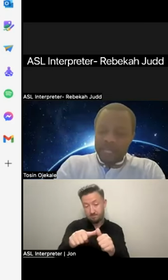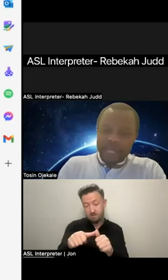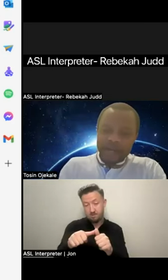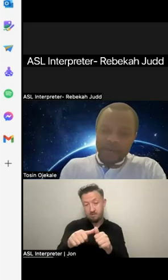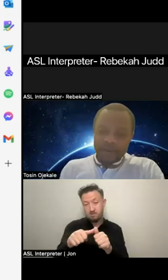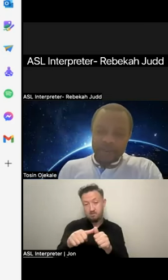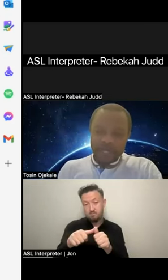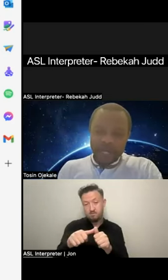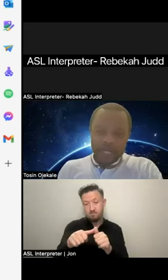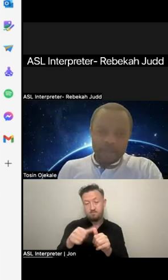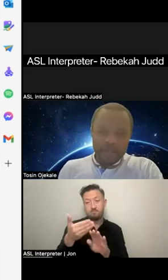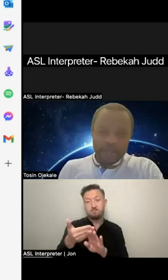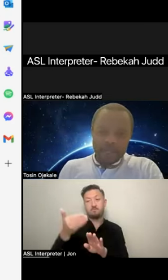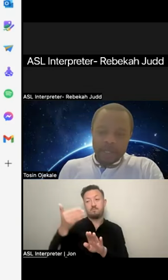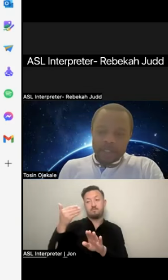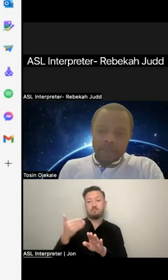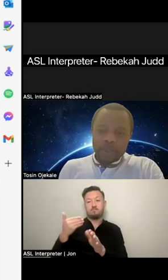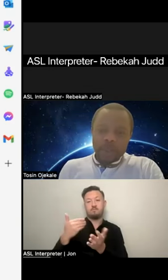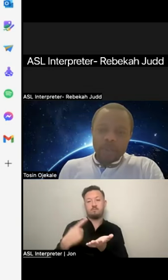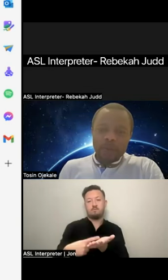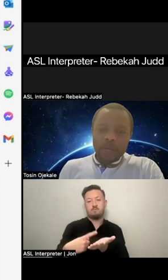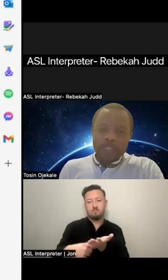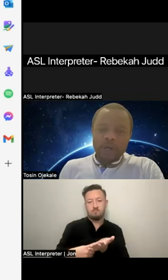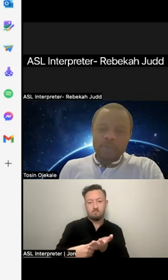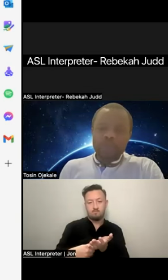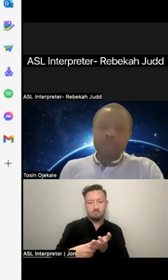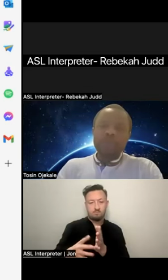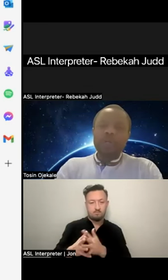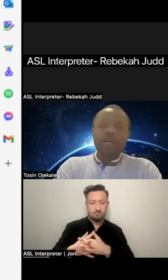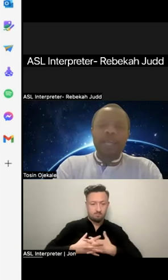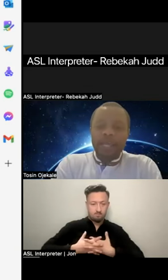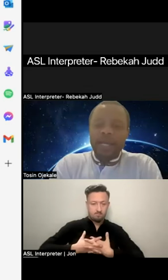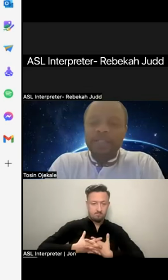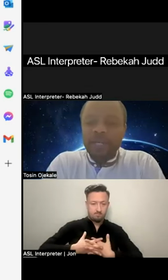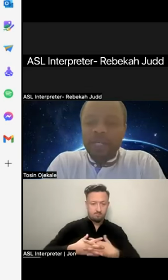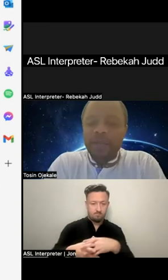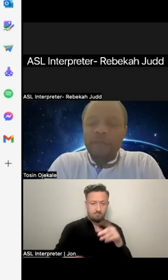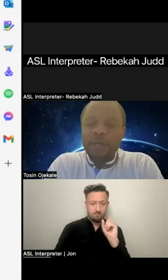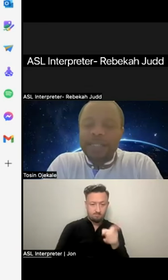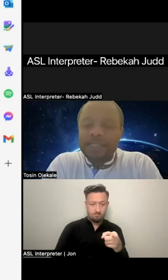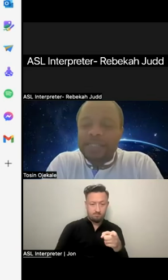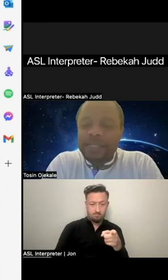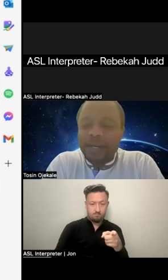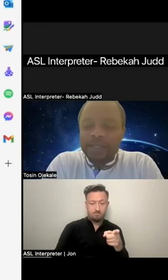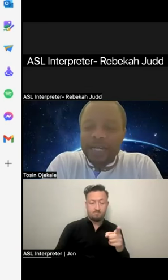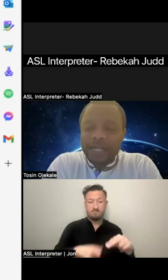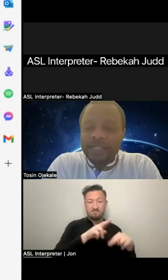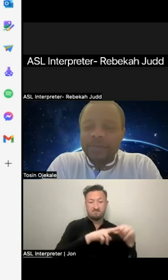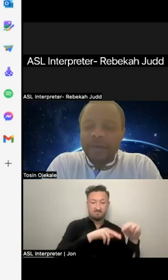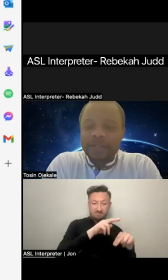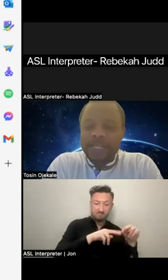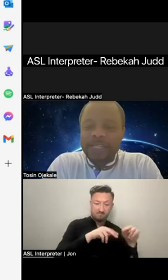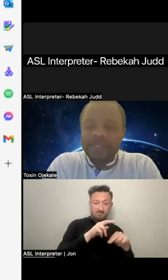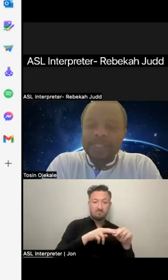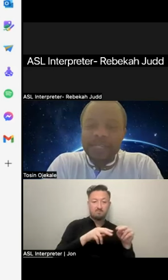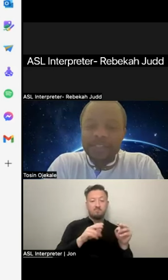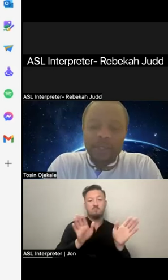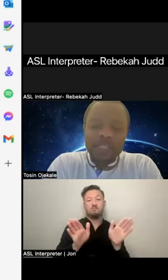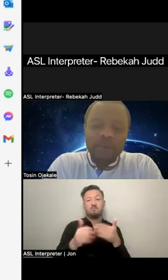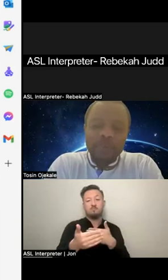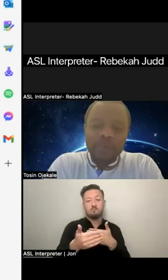something earlier on, maybe. So when it comes to here, actually, if you look at the under the rack, it says